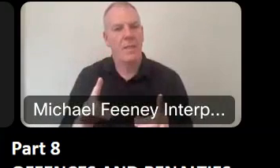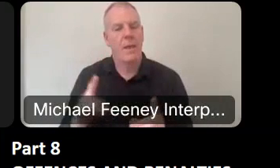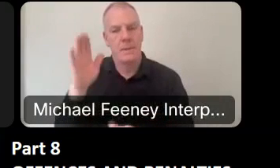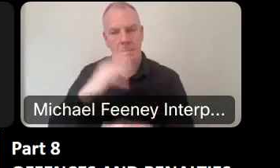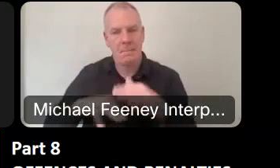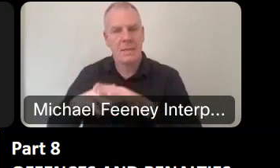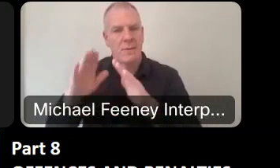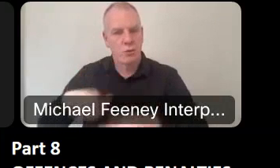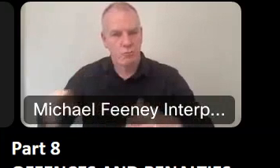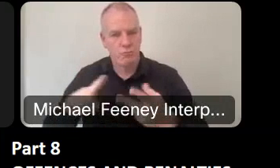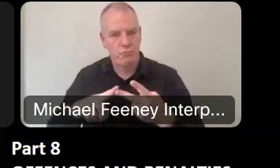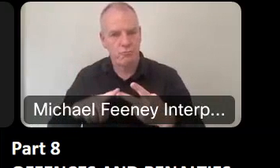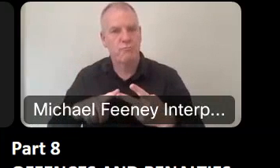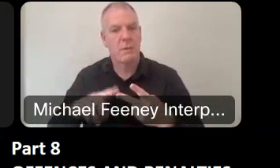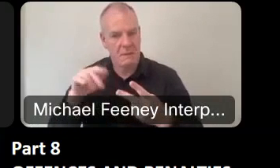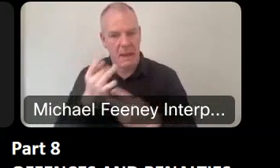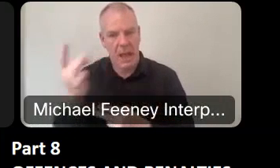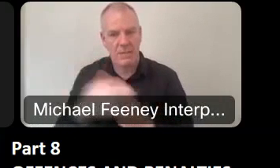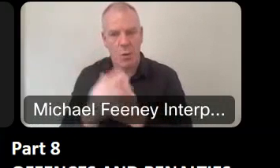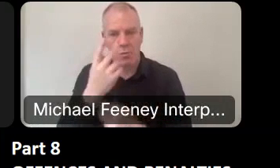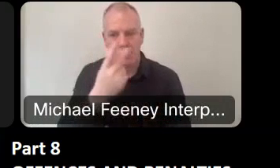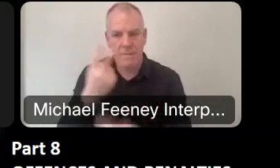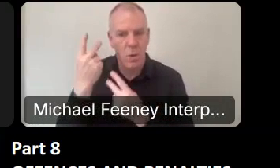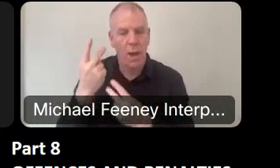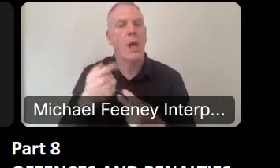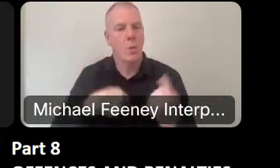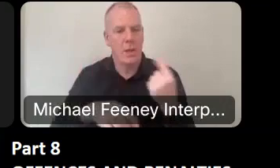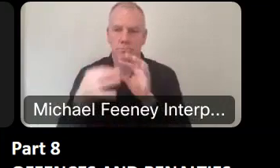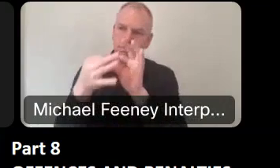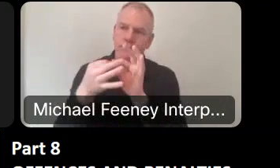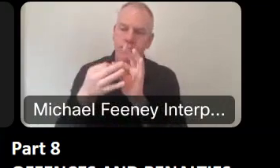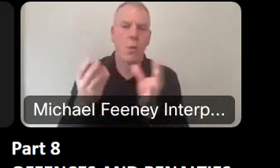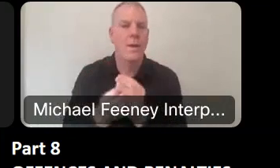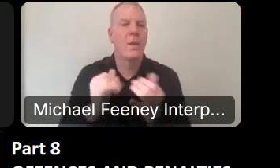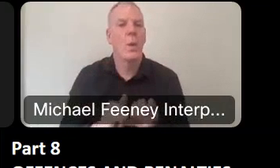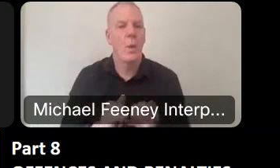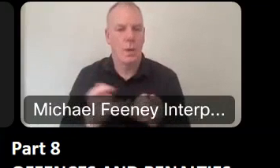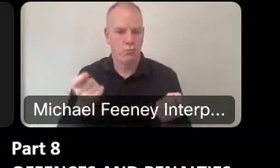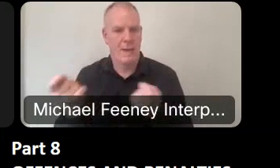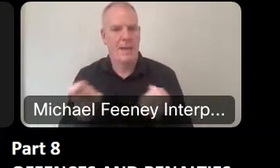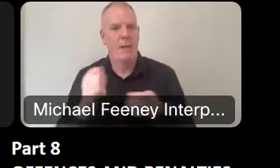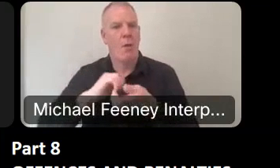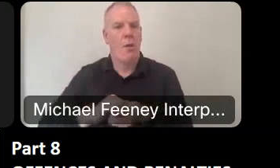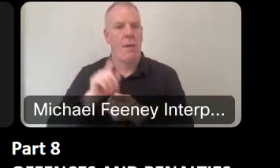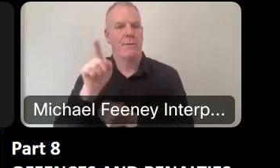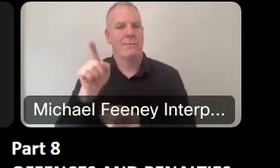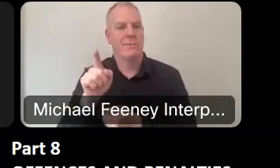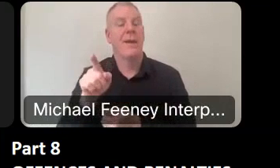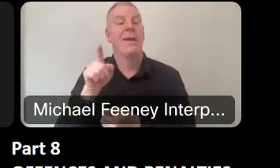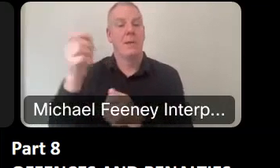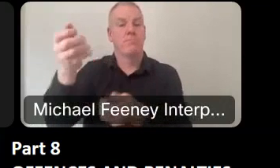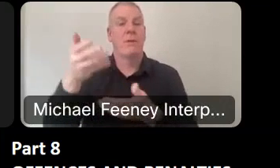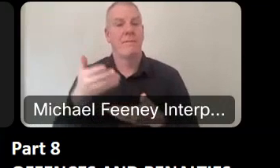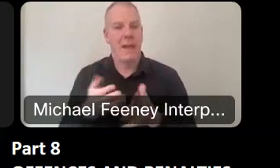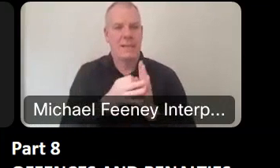Children, and we are in collaboration, or certainly in good communication with our regulator colleagues, and they will be